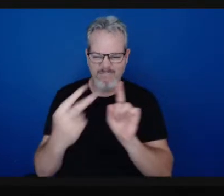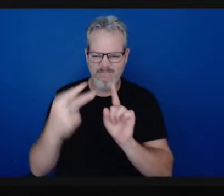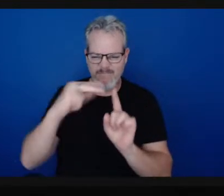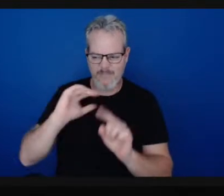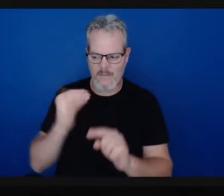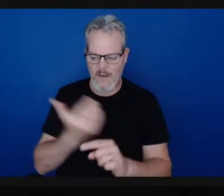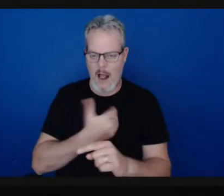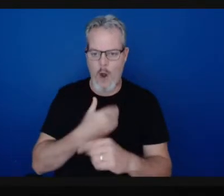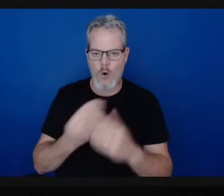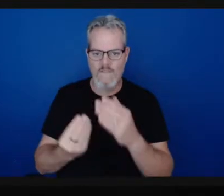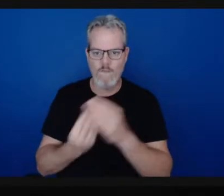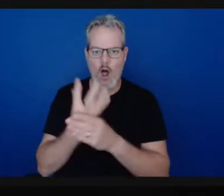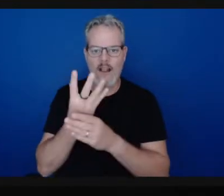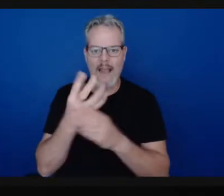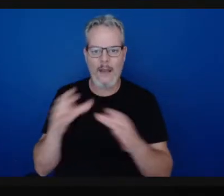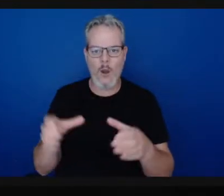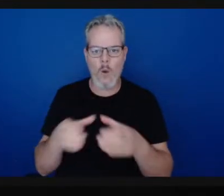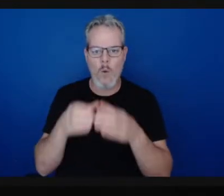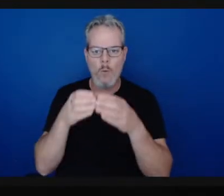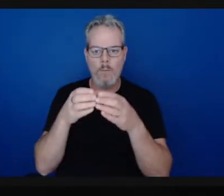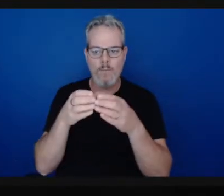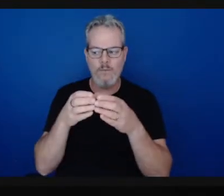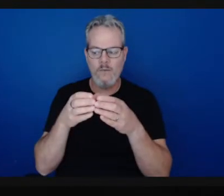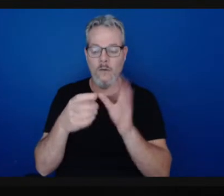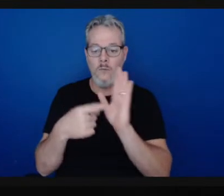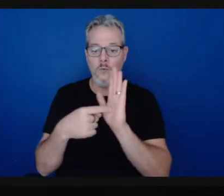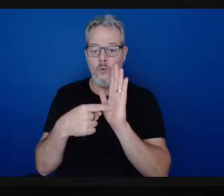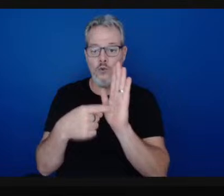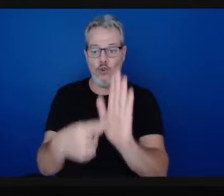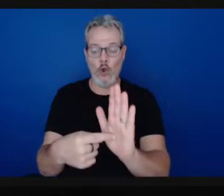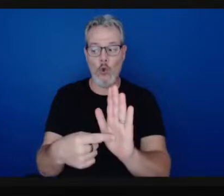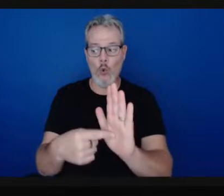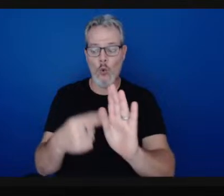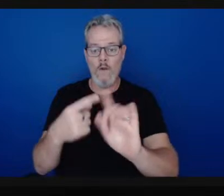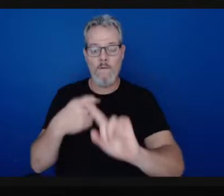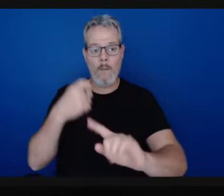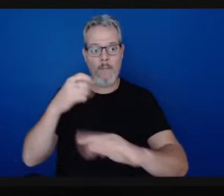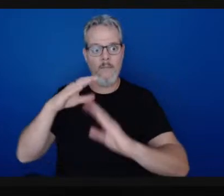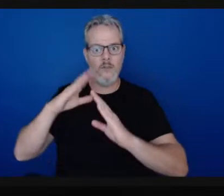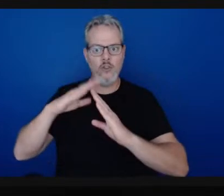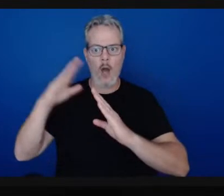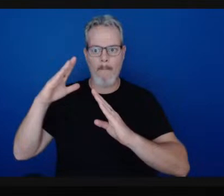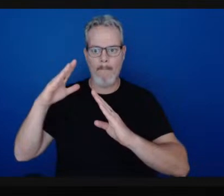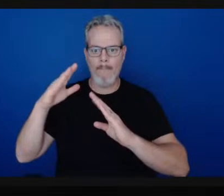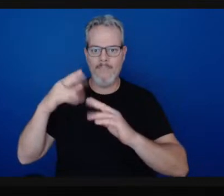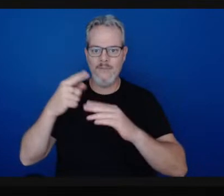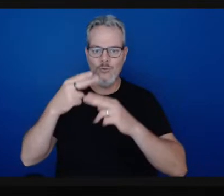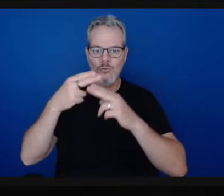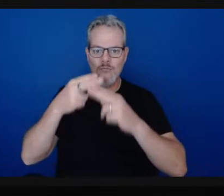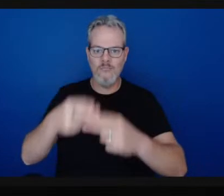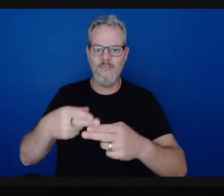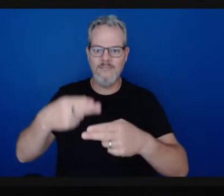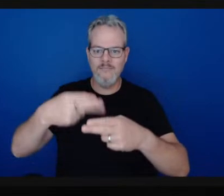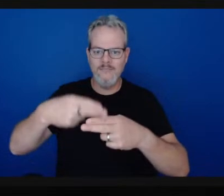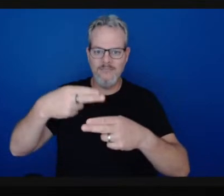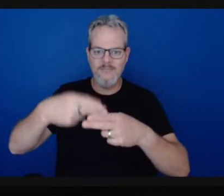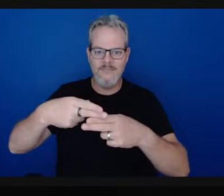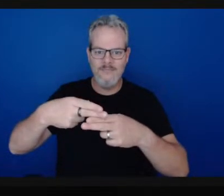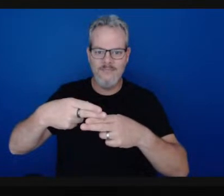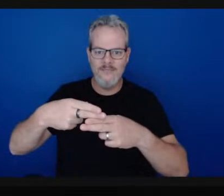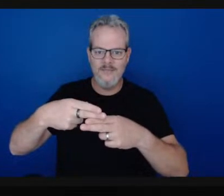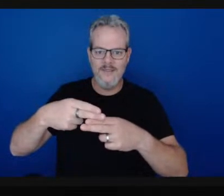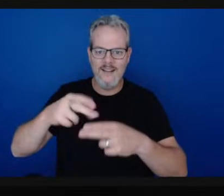So let me pull this to the top and show you the title of this: Fred Klein,